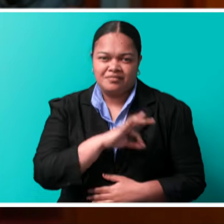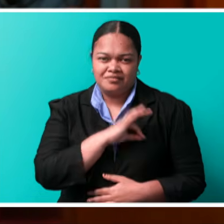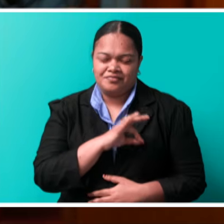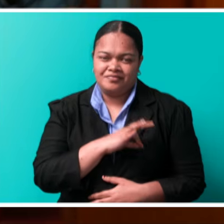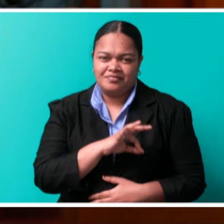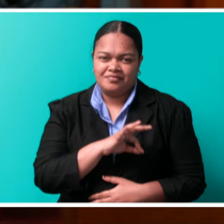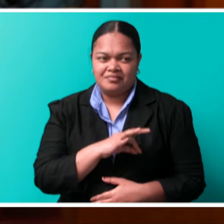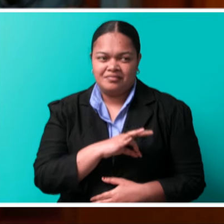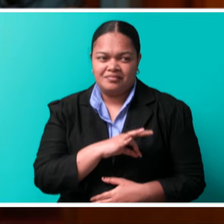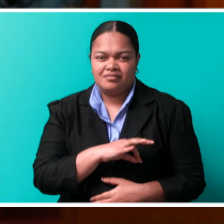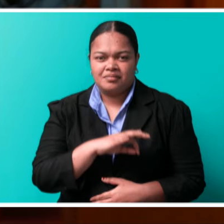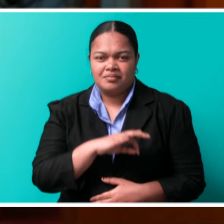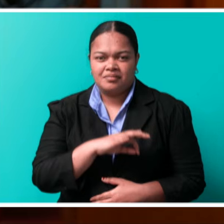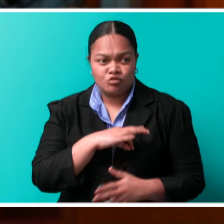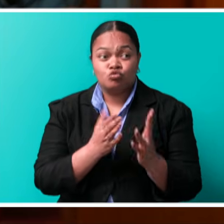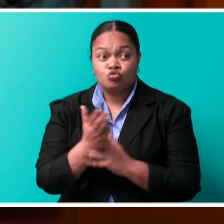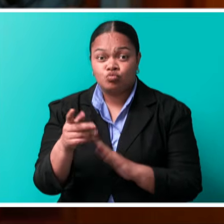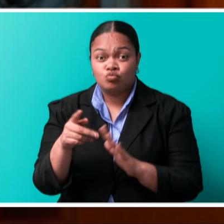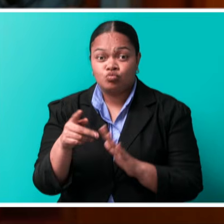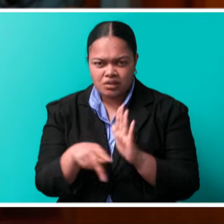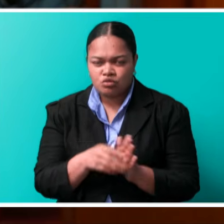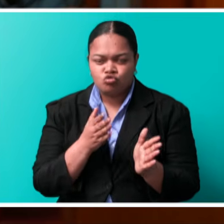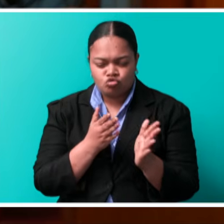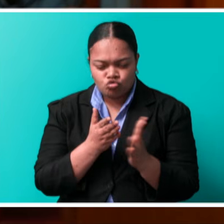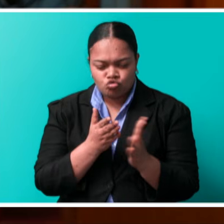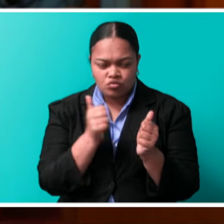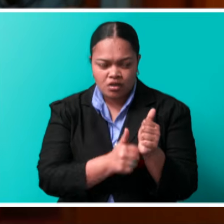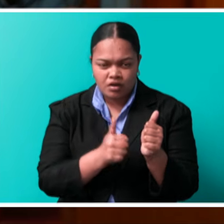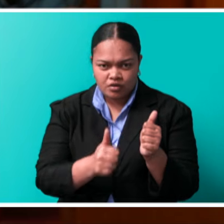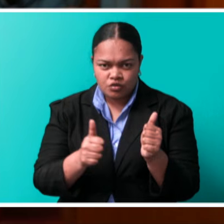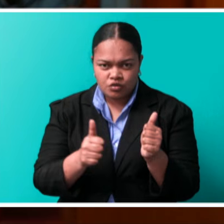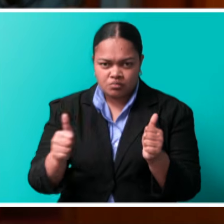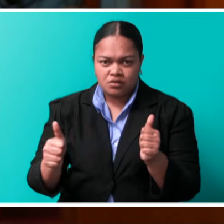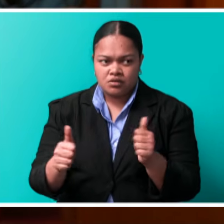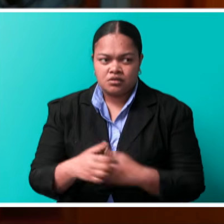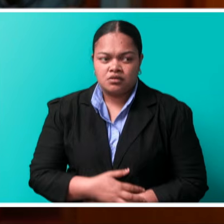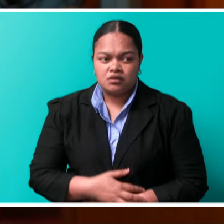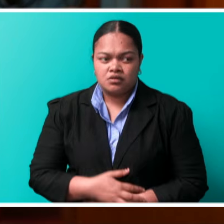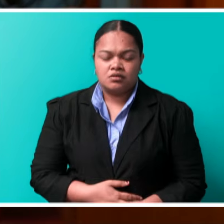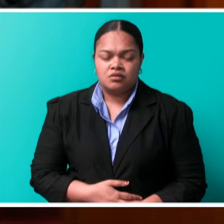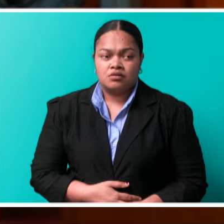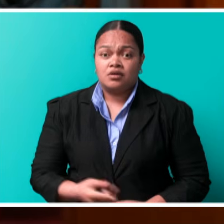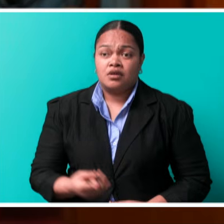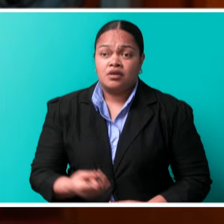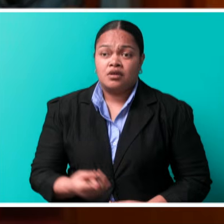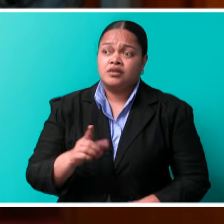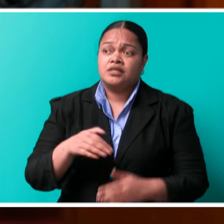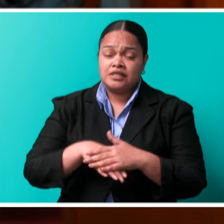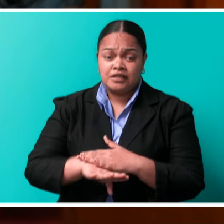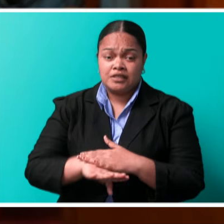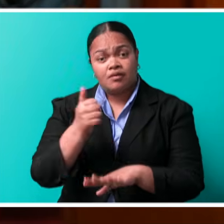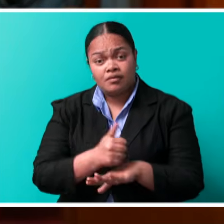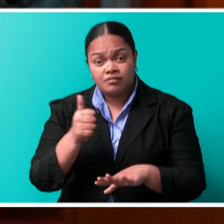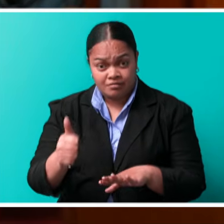through policies and arrangements by our predecessors in government,